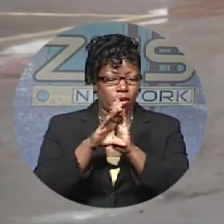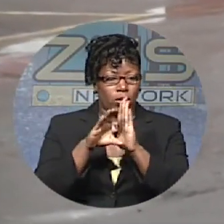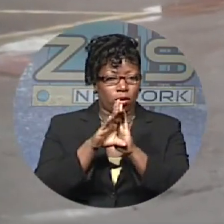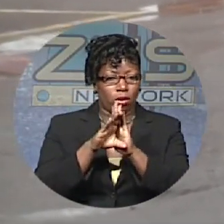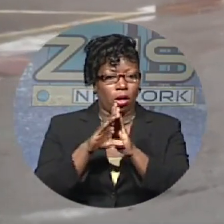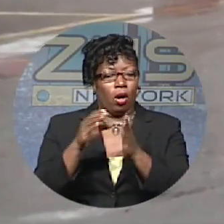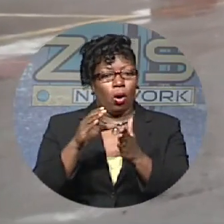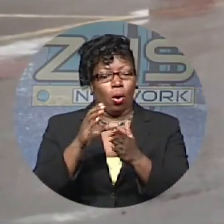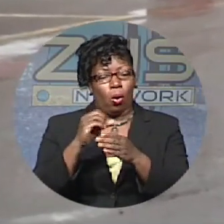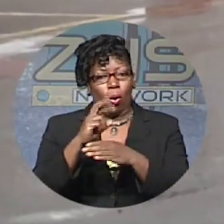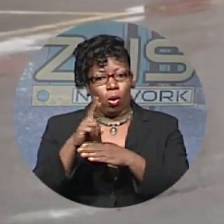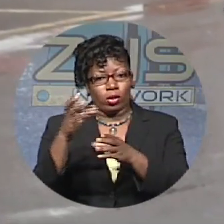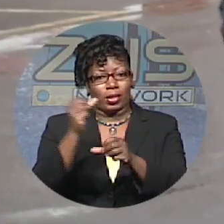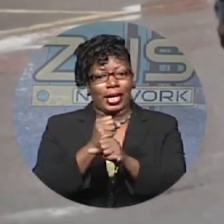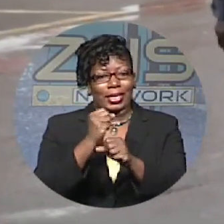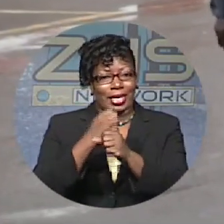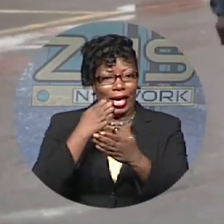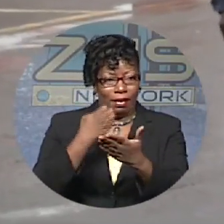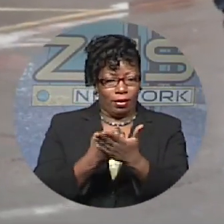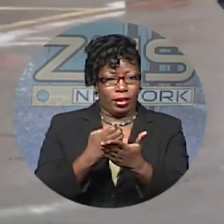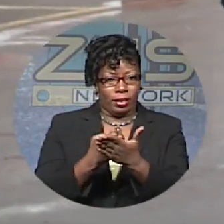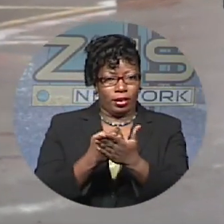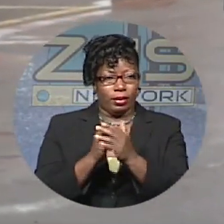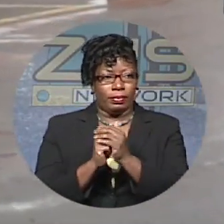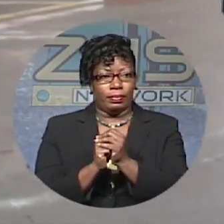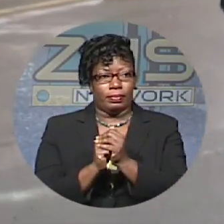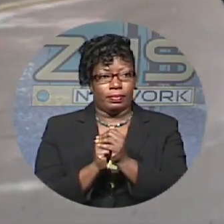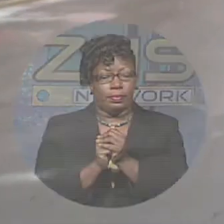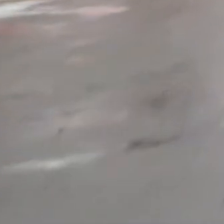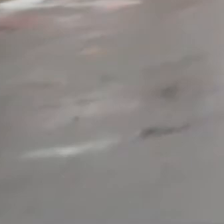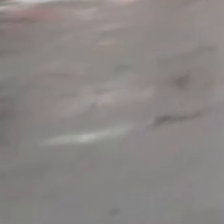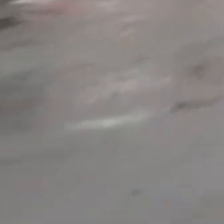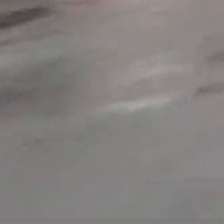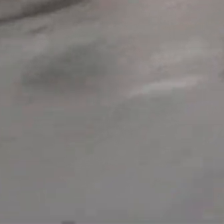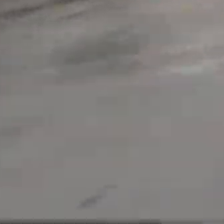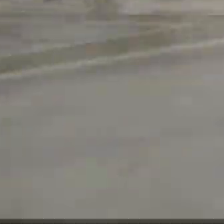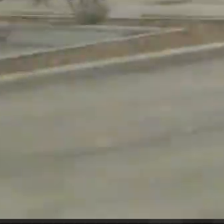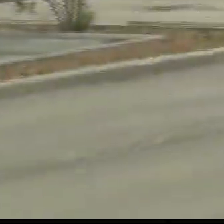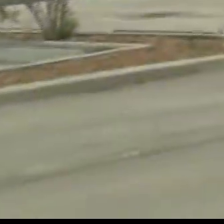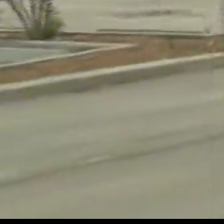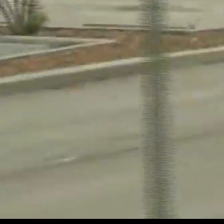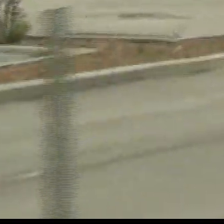to gather forensic evidence. The case continues.